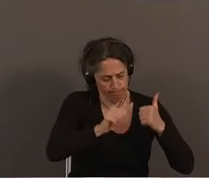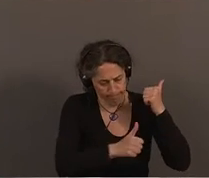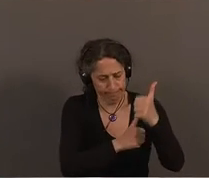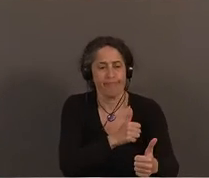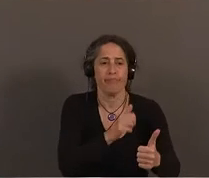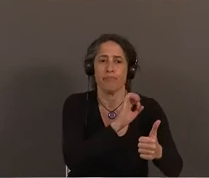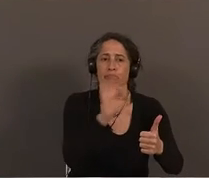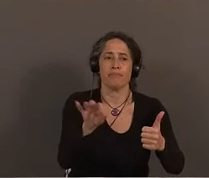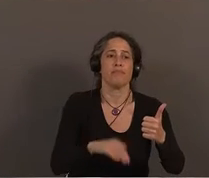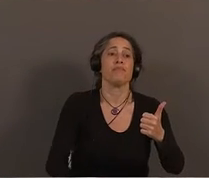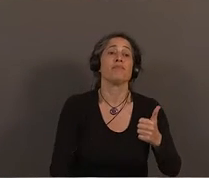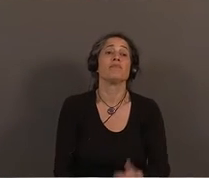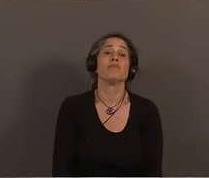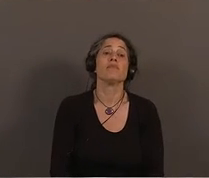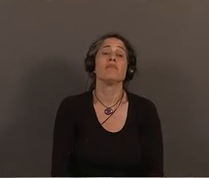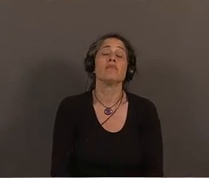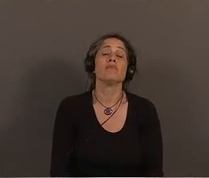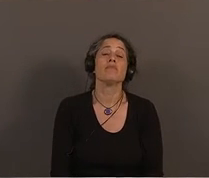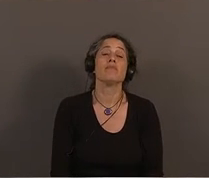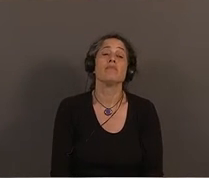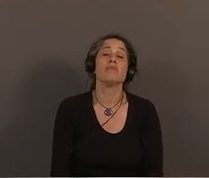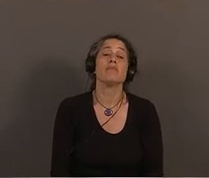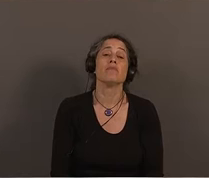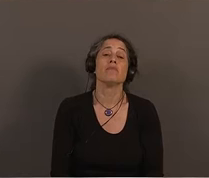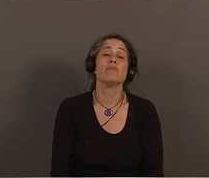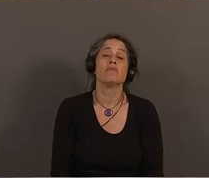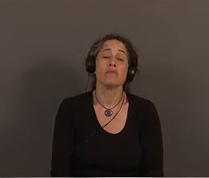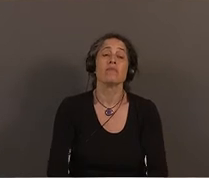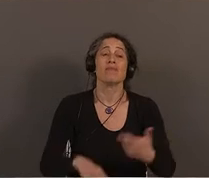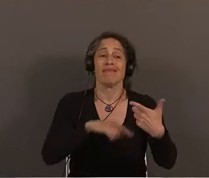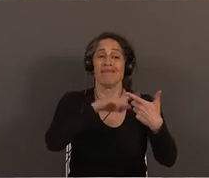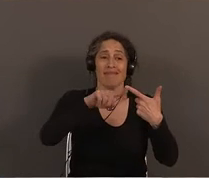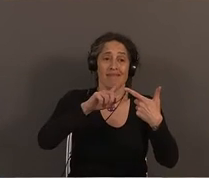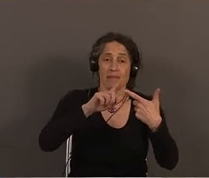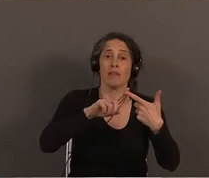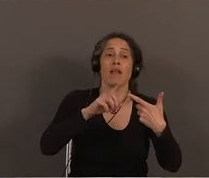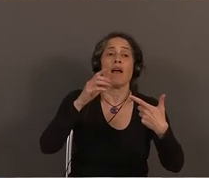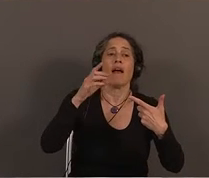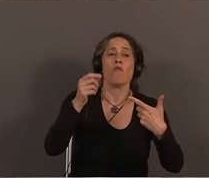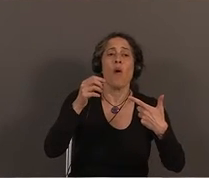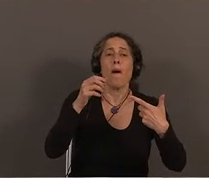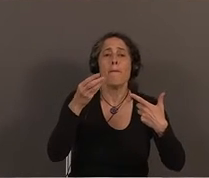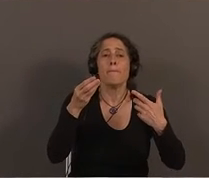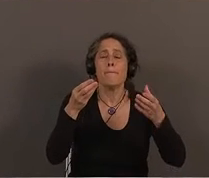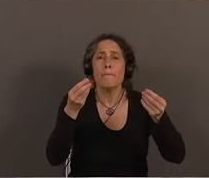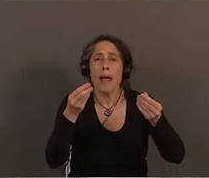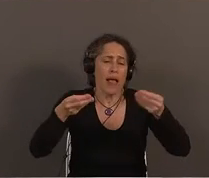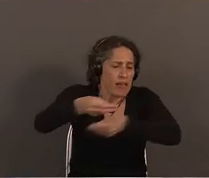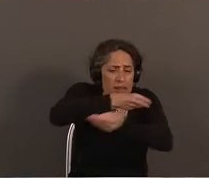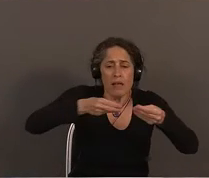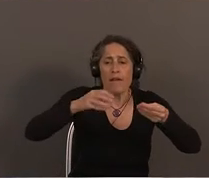this was, I believe, one of the priorities in terms of the DSM, in terms of what consumers wanted and what citizens